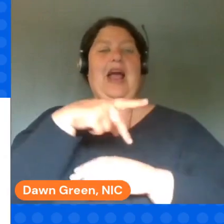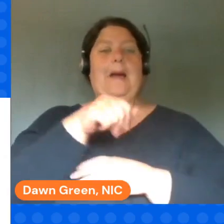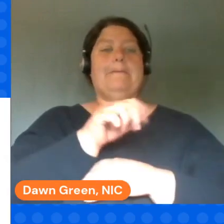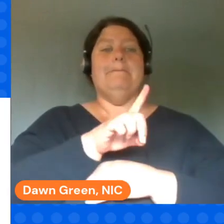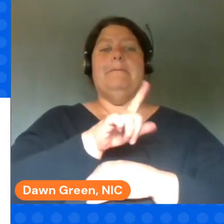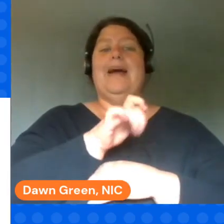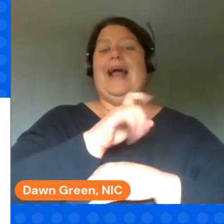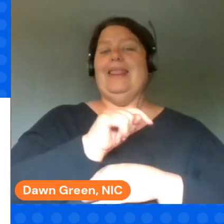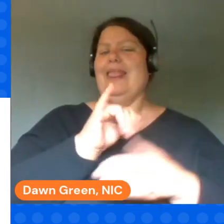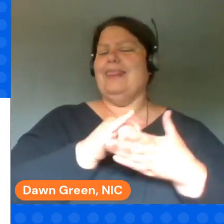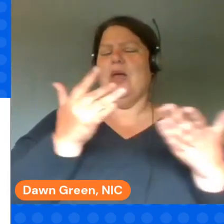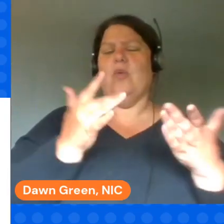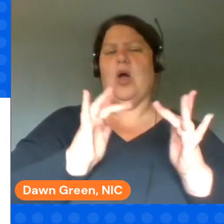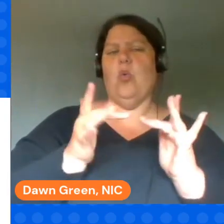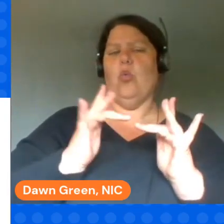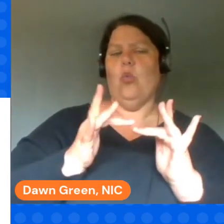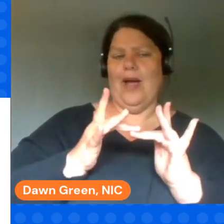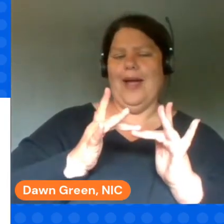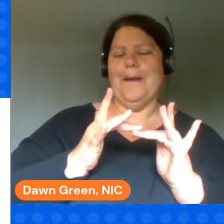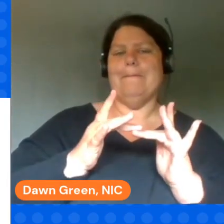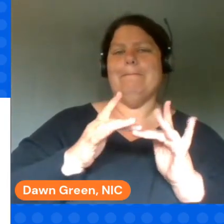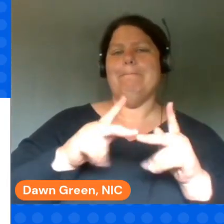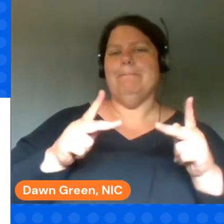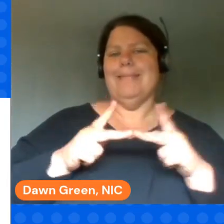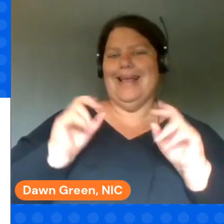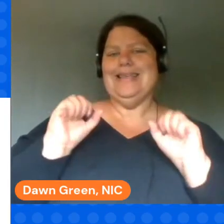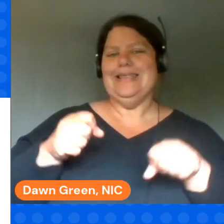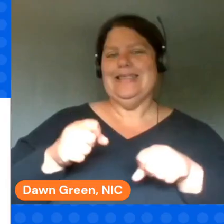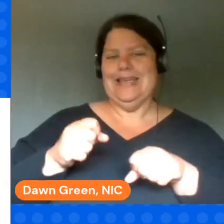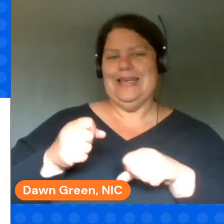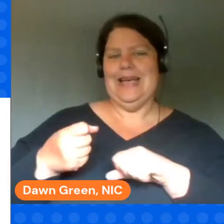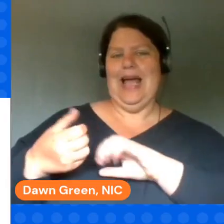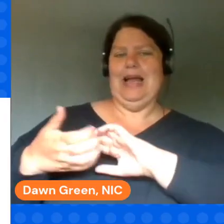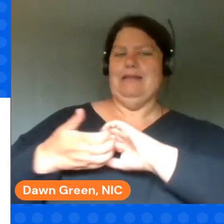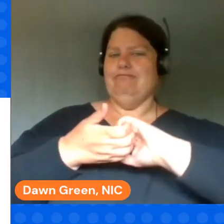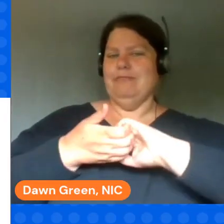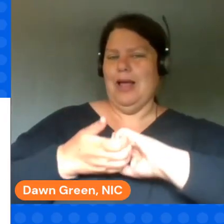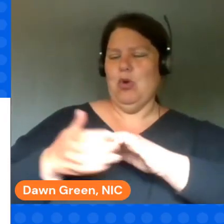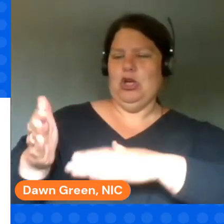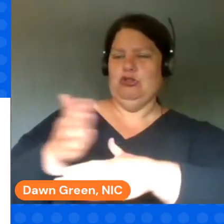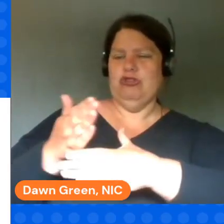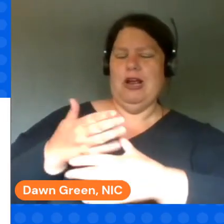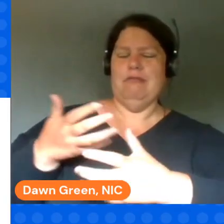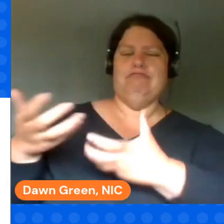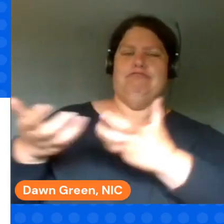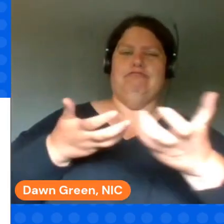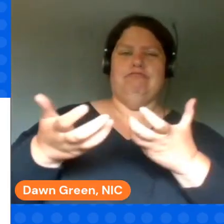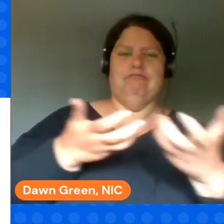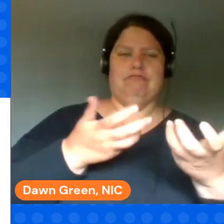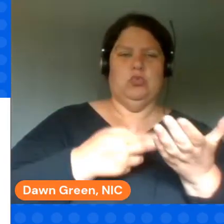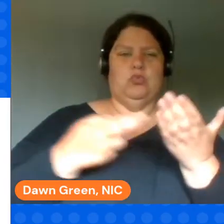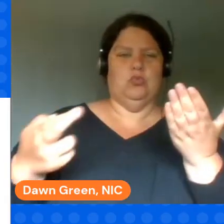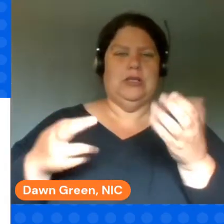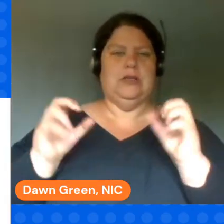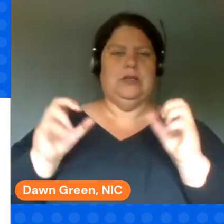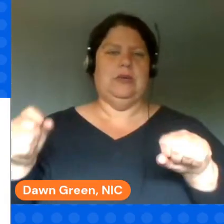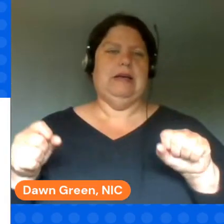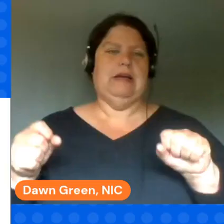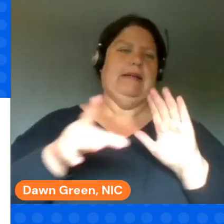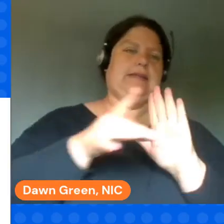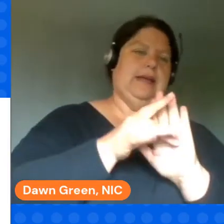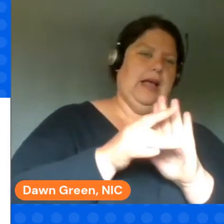a web platform that you can use to collaborate and share resources. So you can create boards and attach content. It